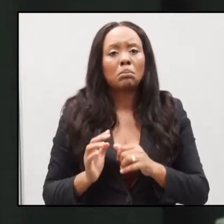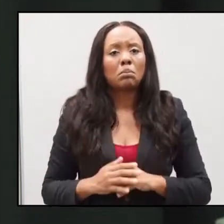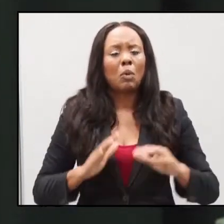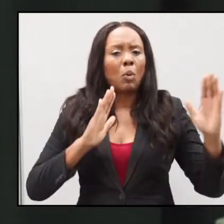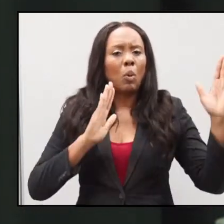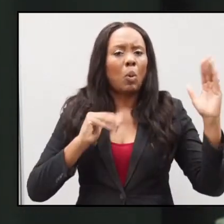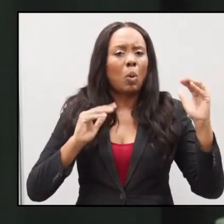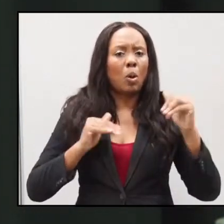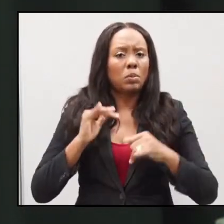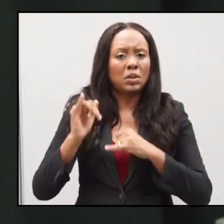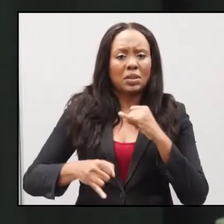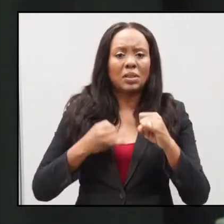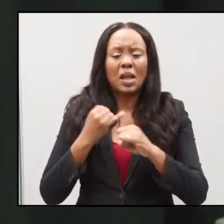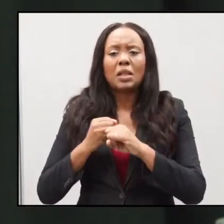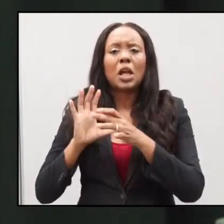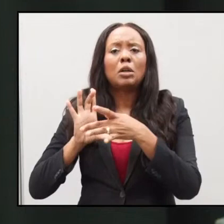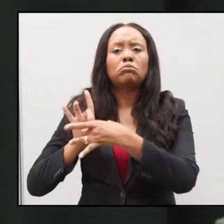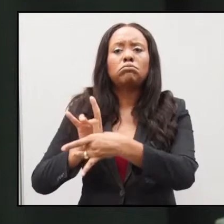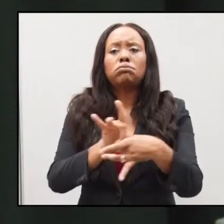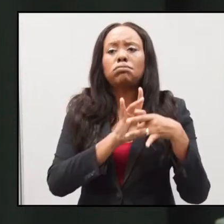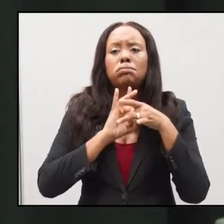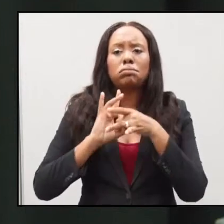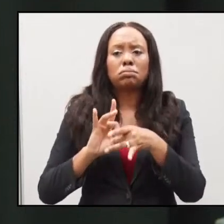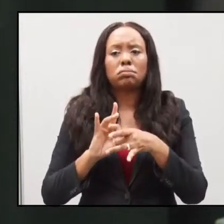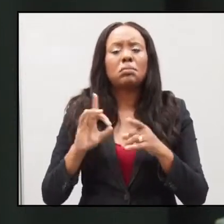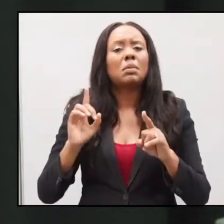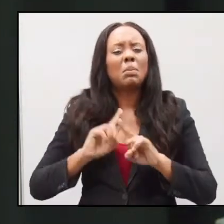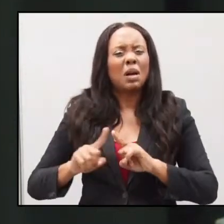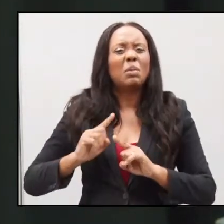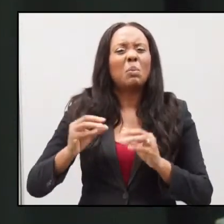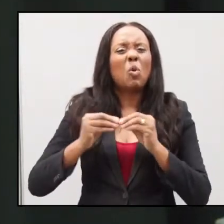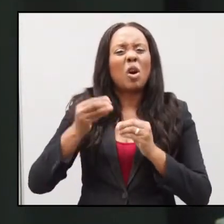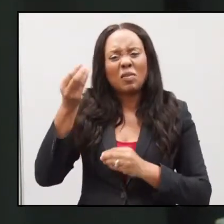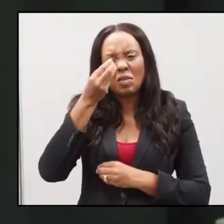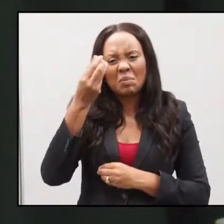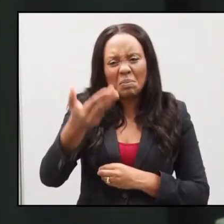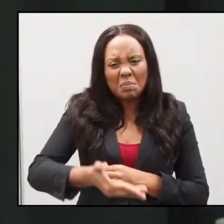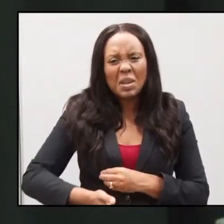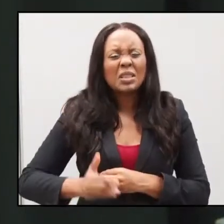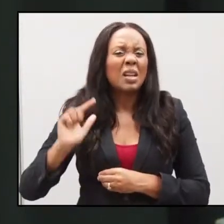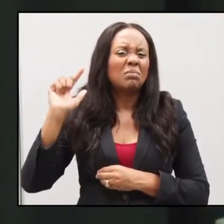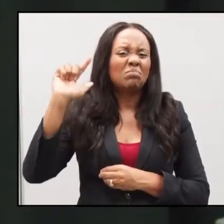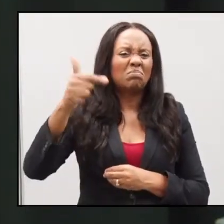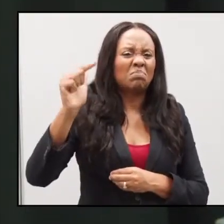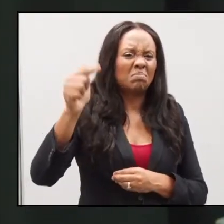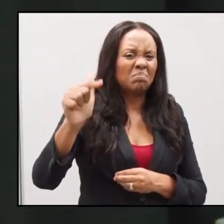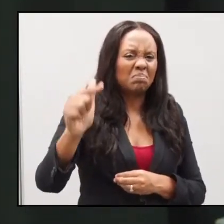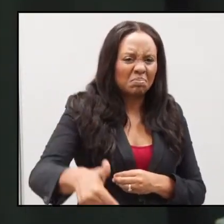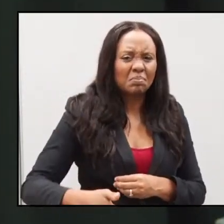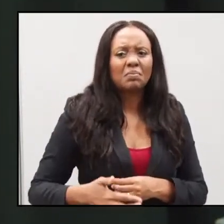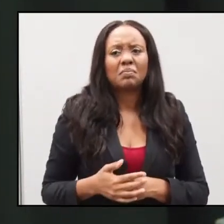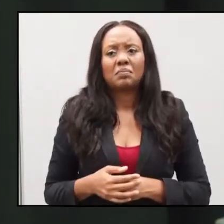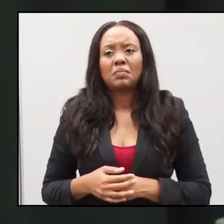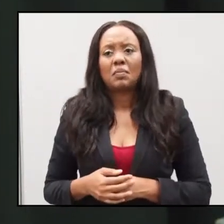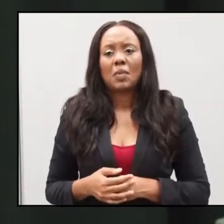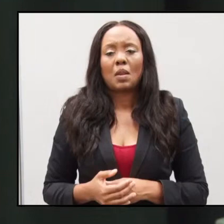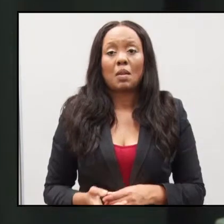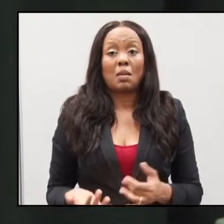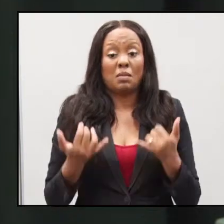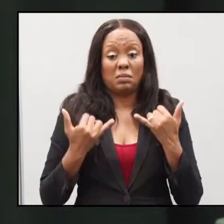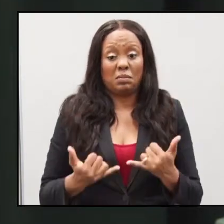but you will hear more about that as we go forward, in the same way that you're hearing about today after 9 months, 10 months of